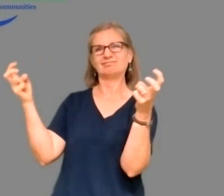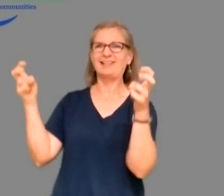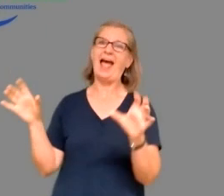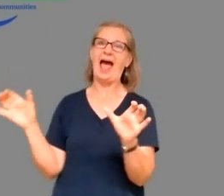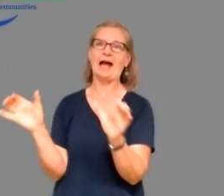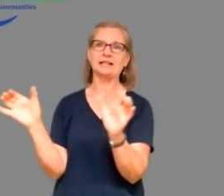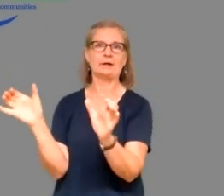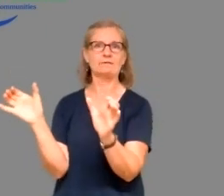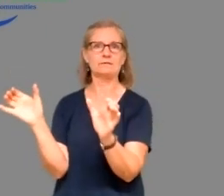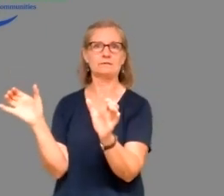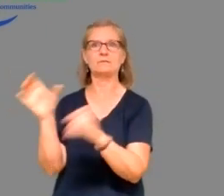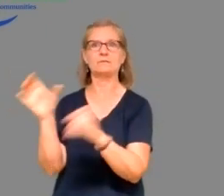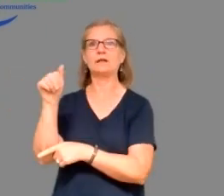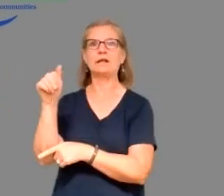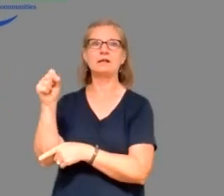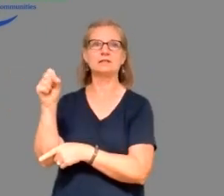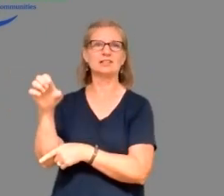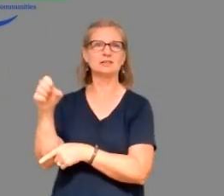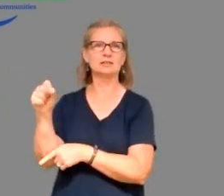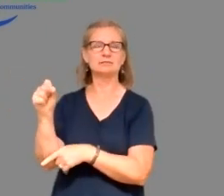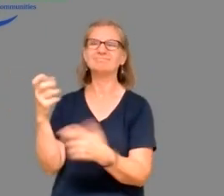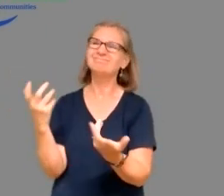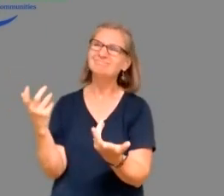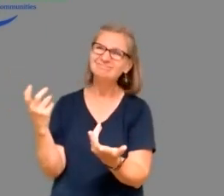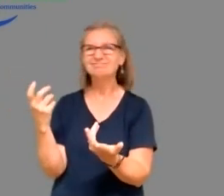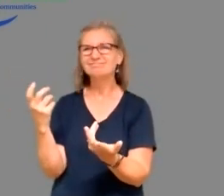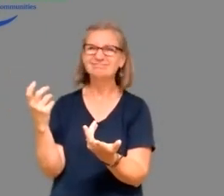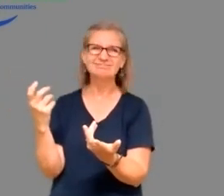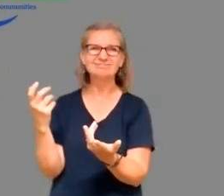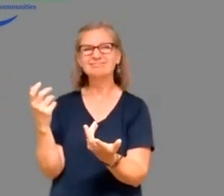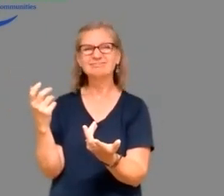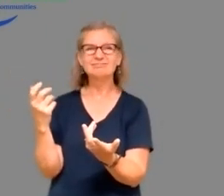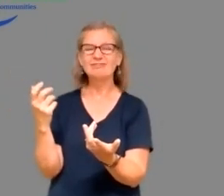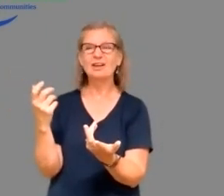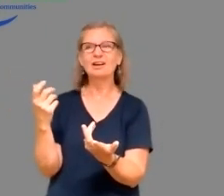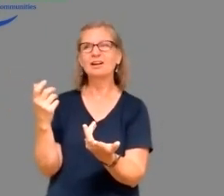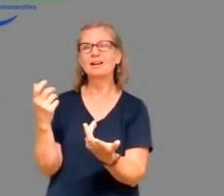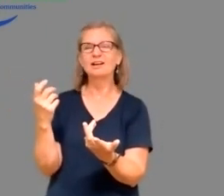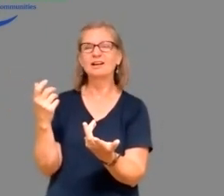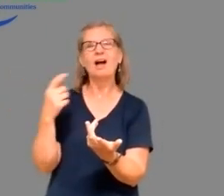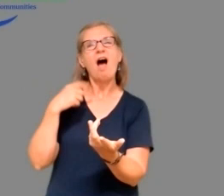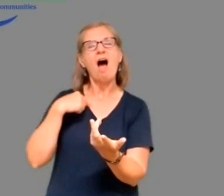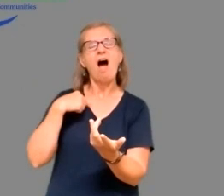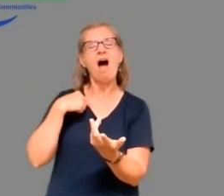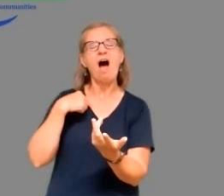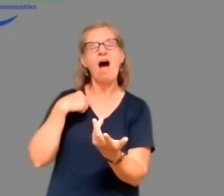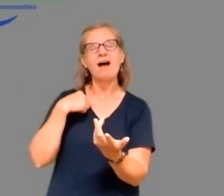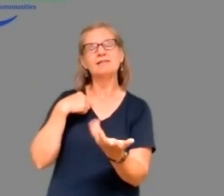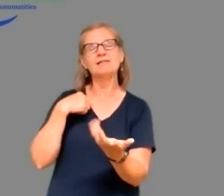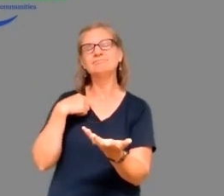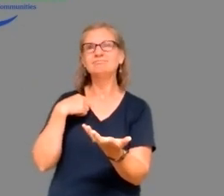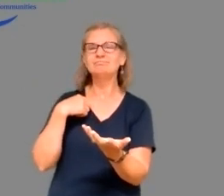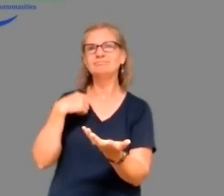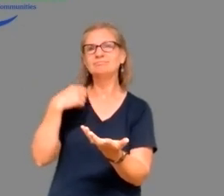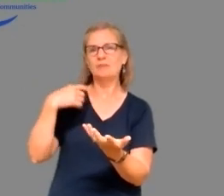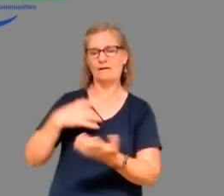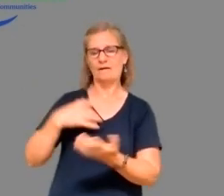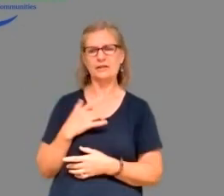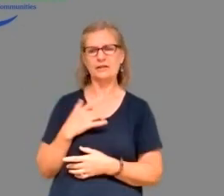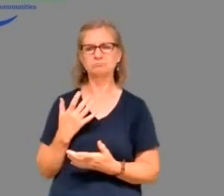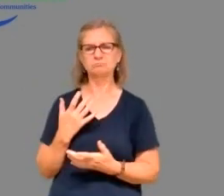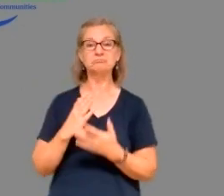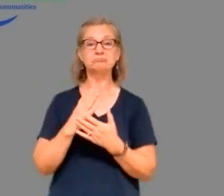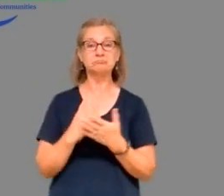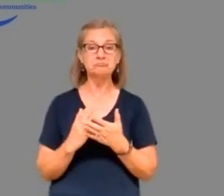misleading. So I would say that there are individuals at the